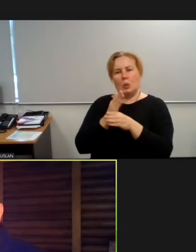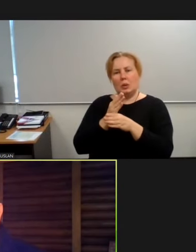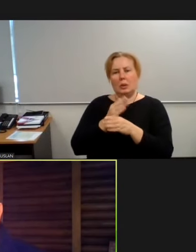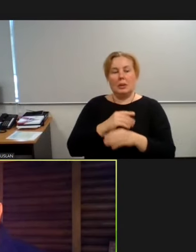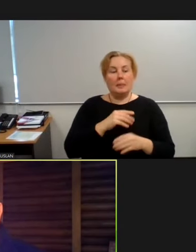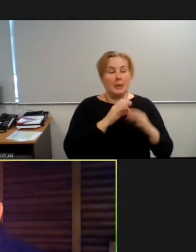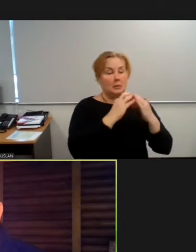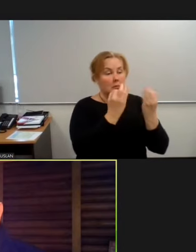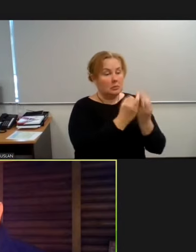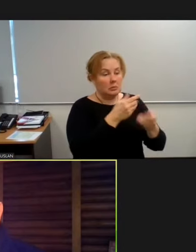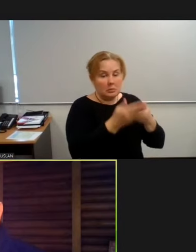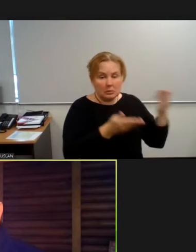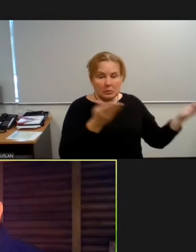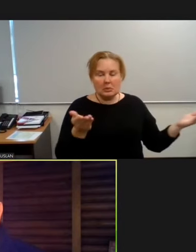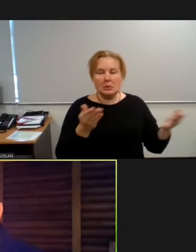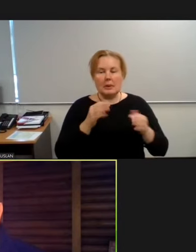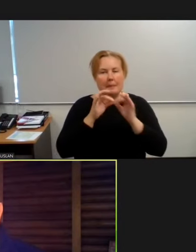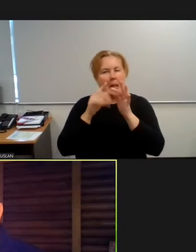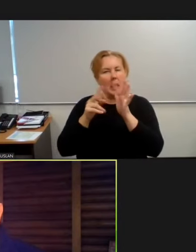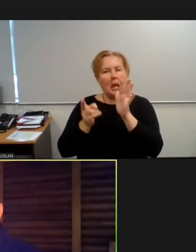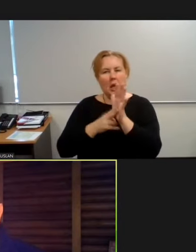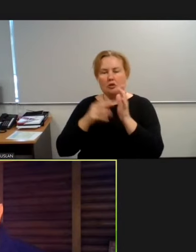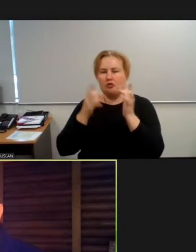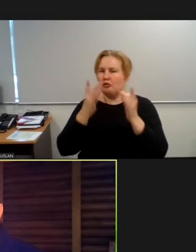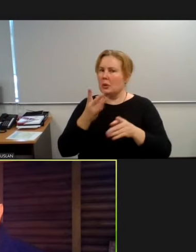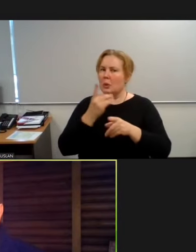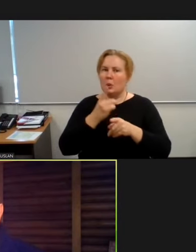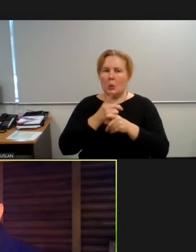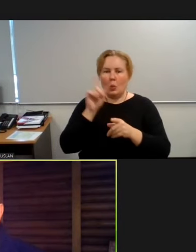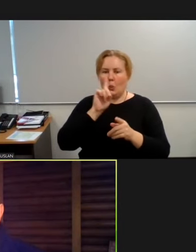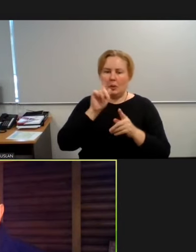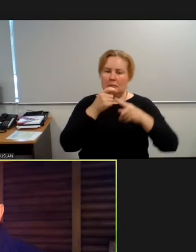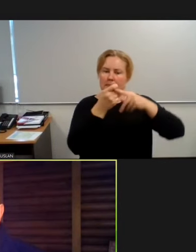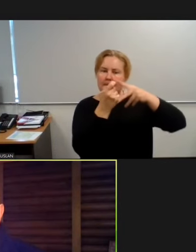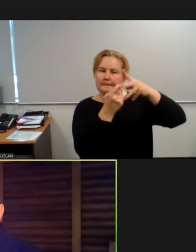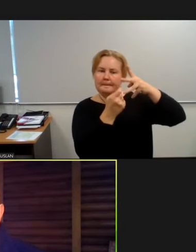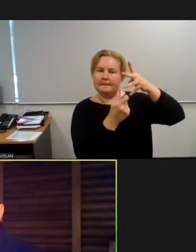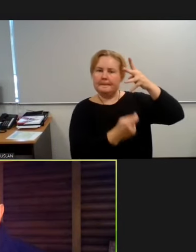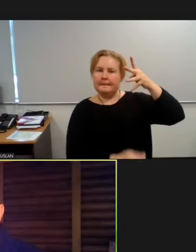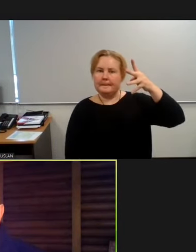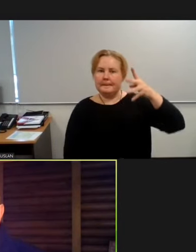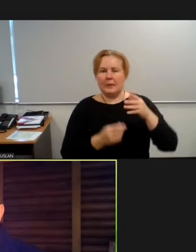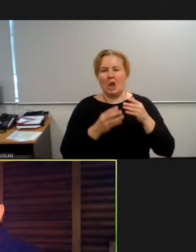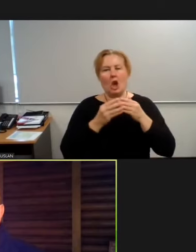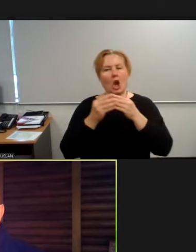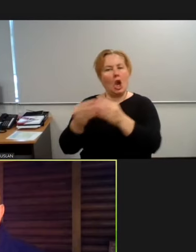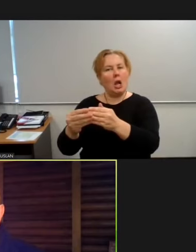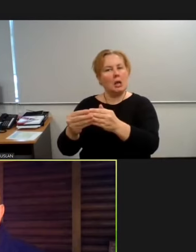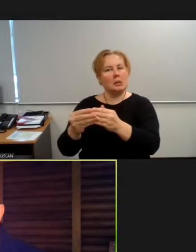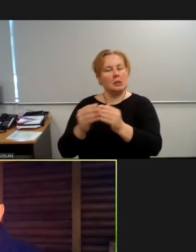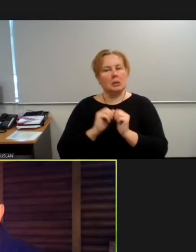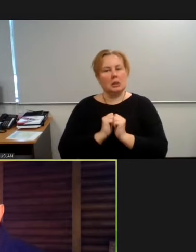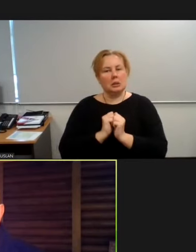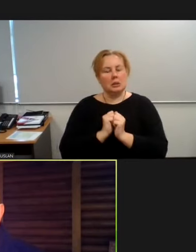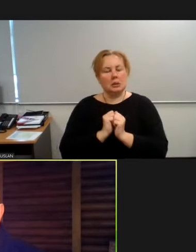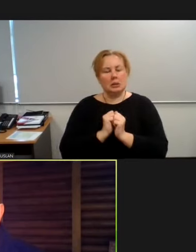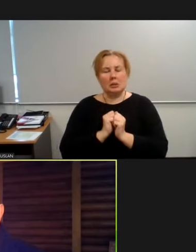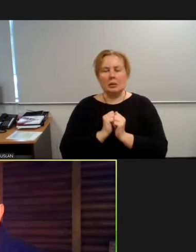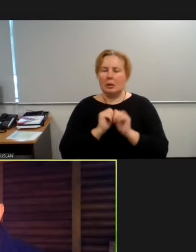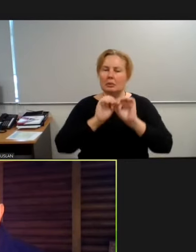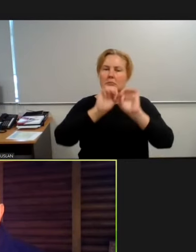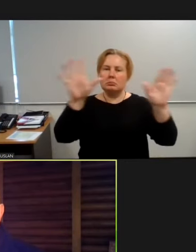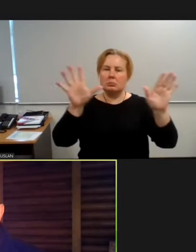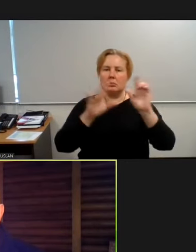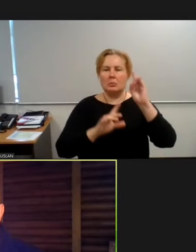to, you know, takes you step by step through this. I mean, clearly it's very important to do